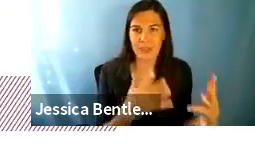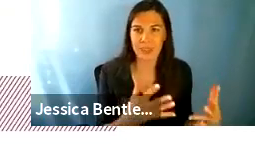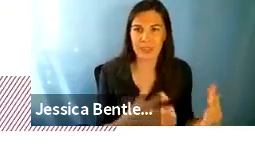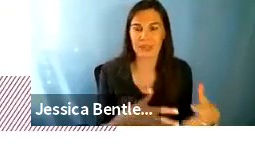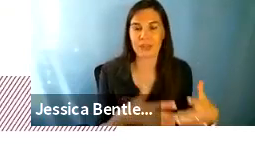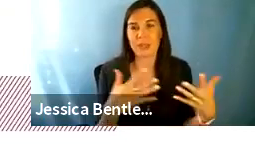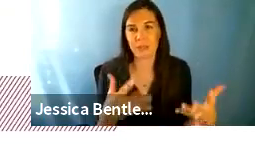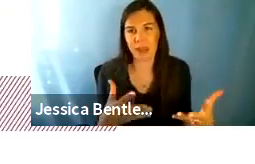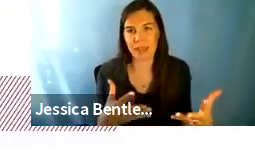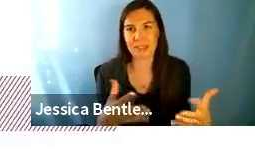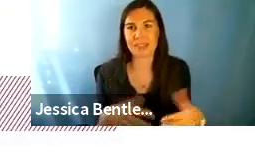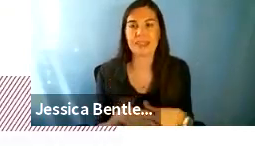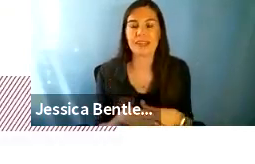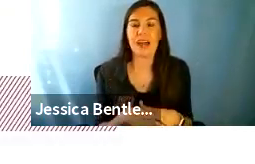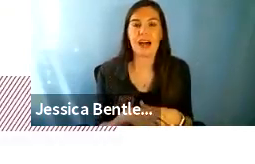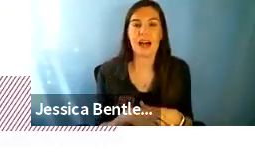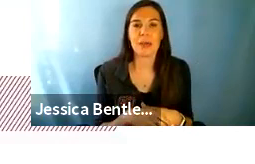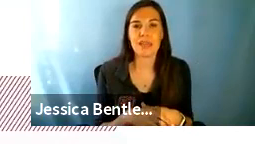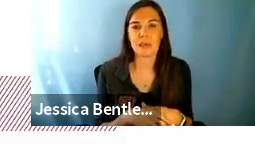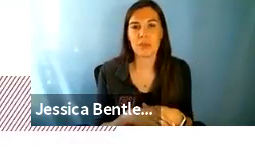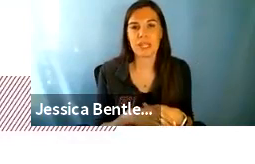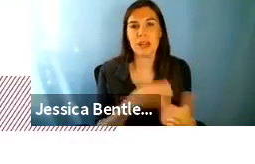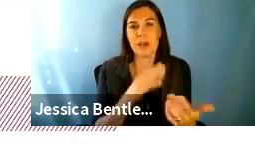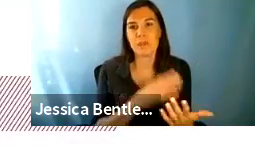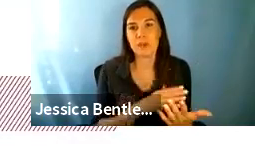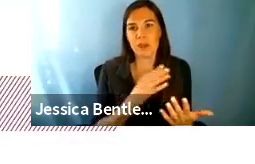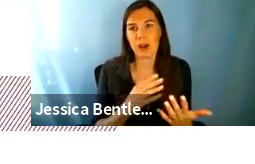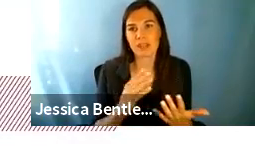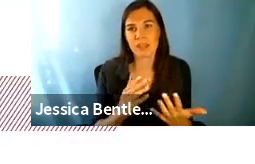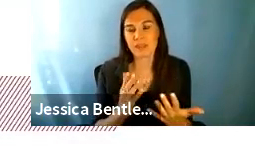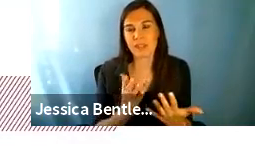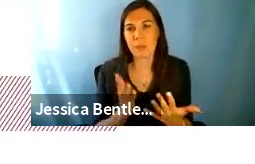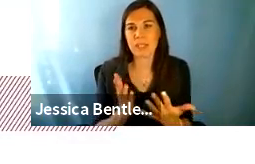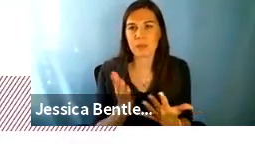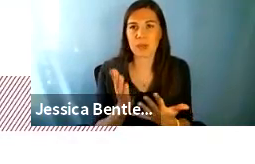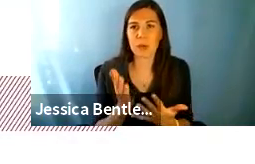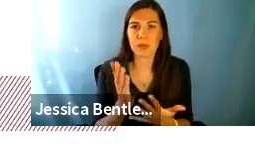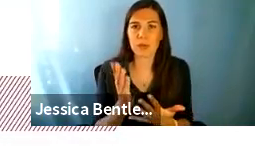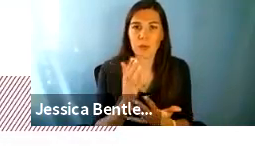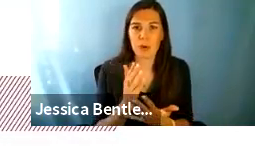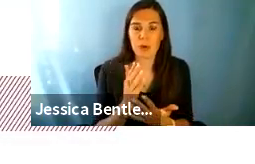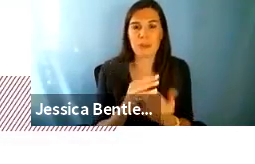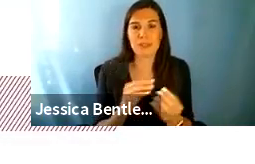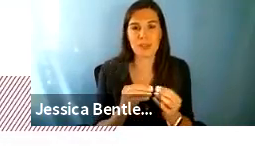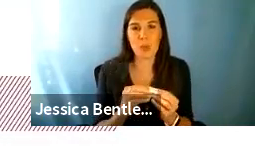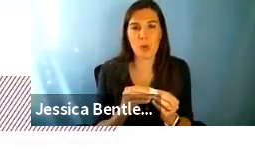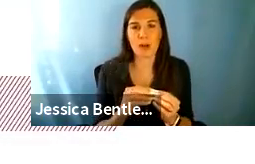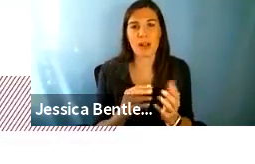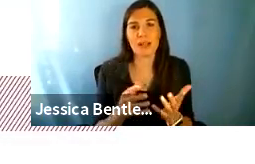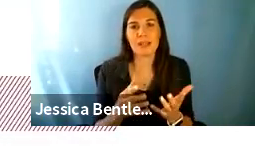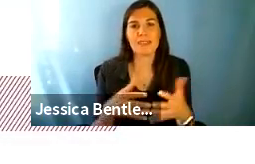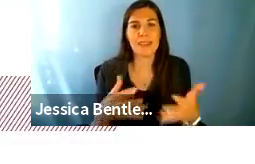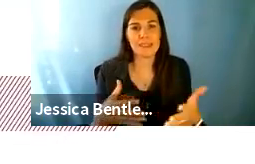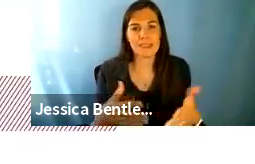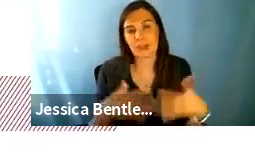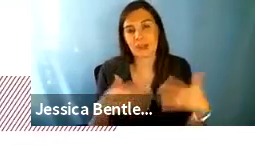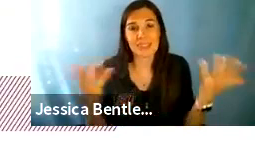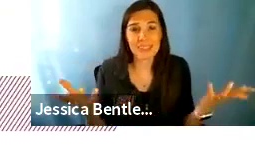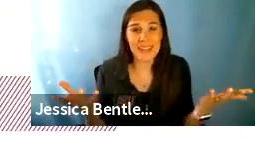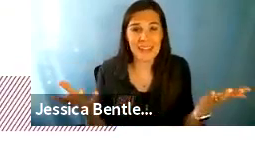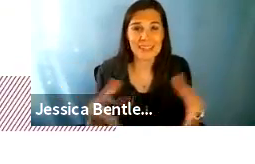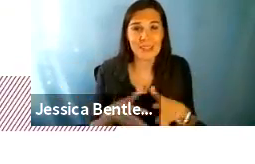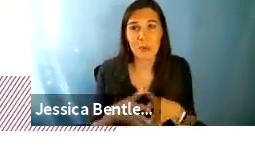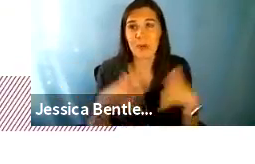talk about the theory and the practice. And then we move ourselves up as we go through the program into more dense